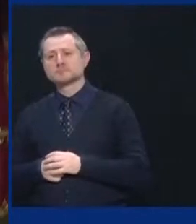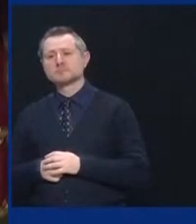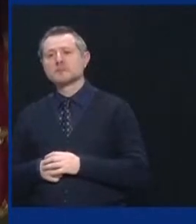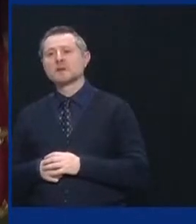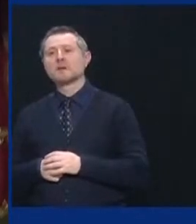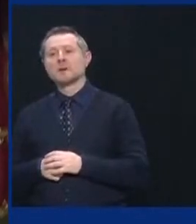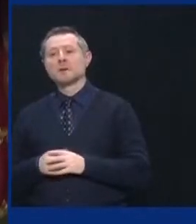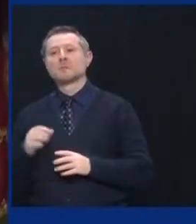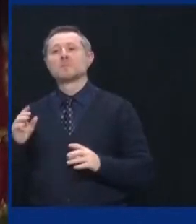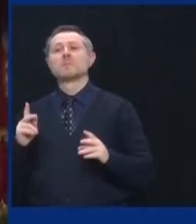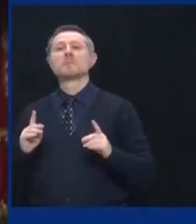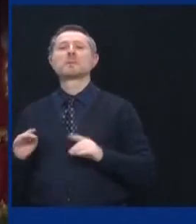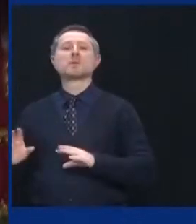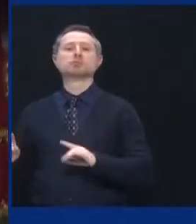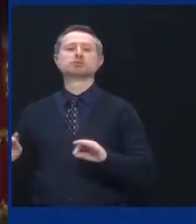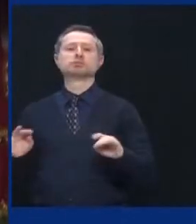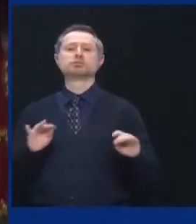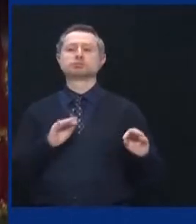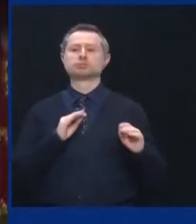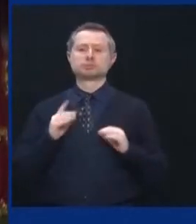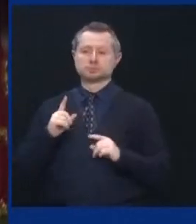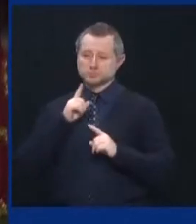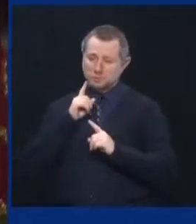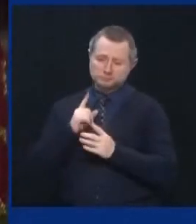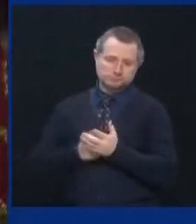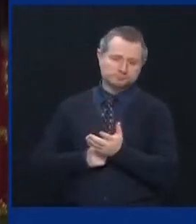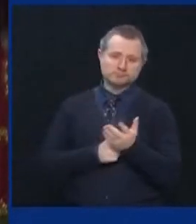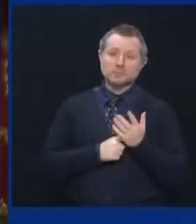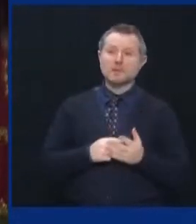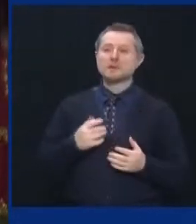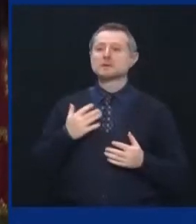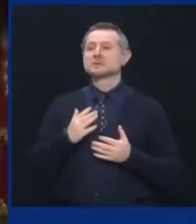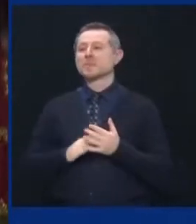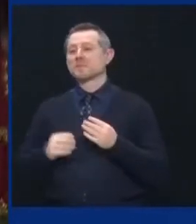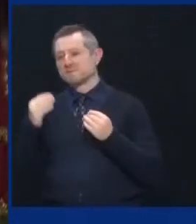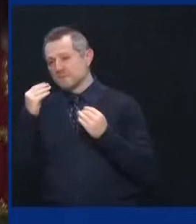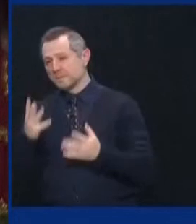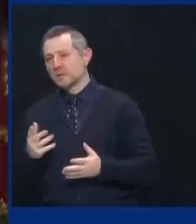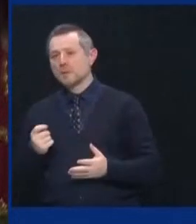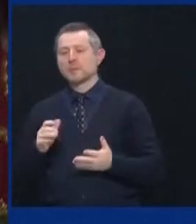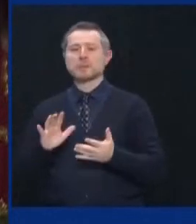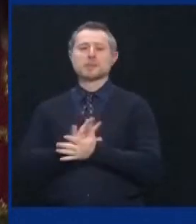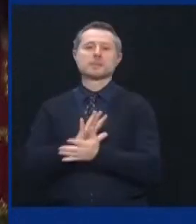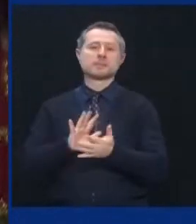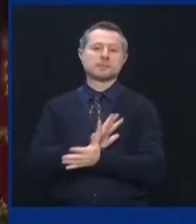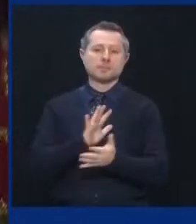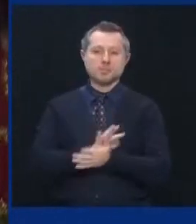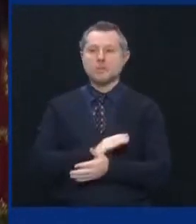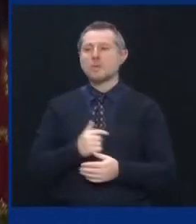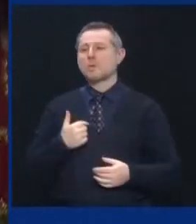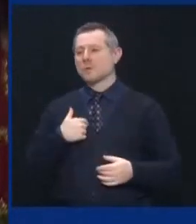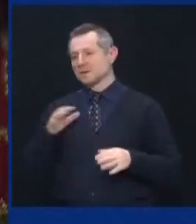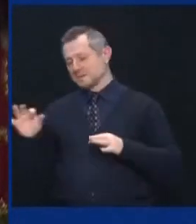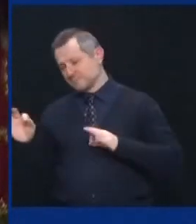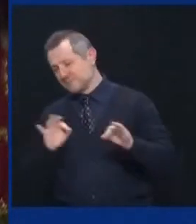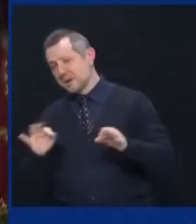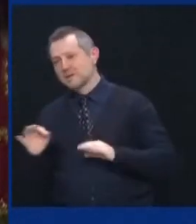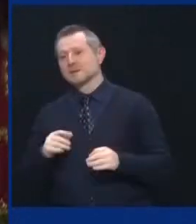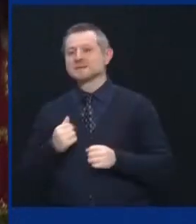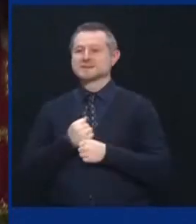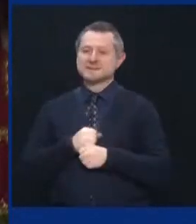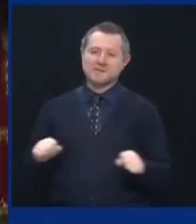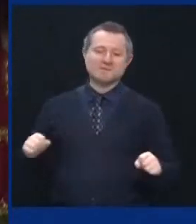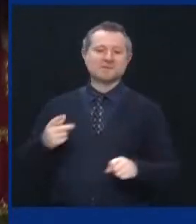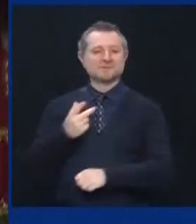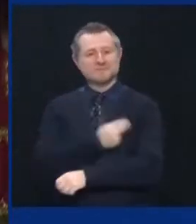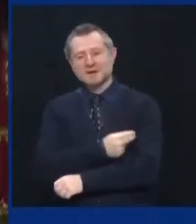there, and sometimes information needs to be conveyed about the safety and the efficacy of the vaccine. And we've